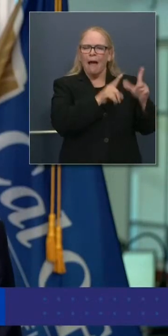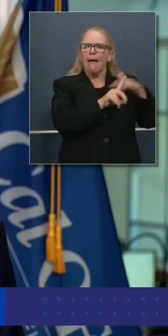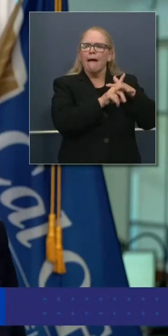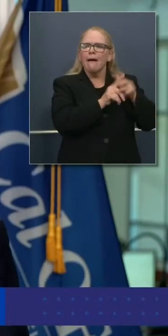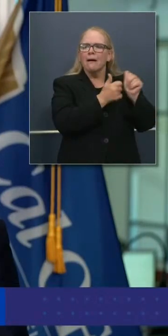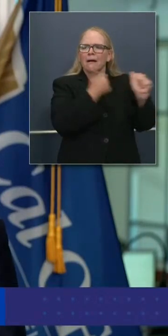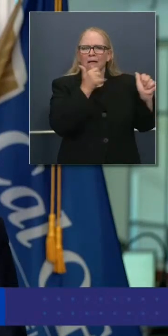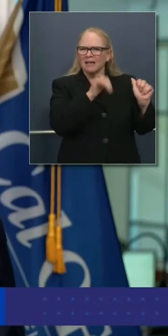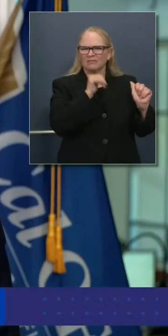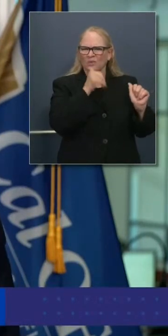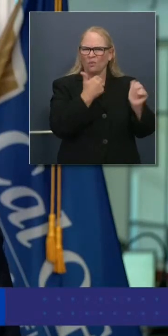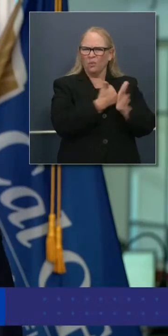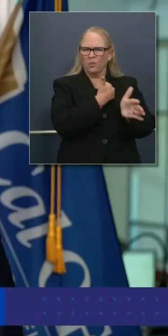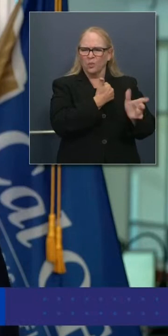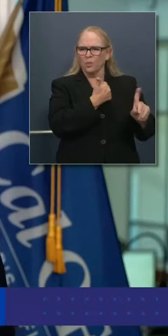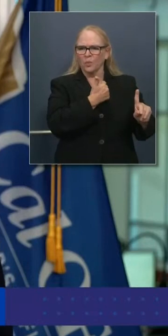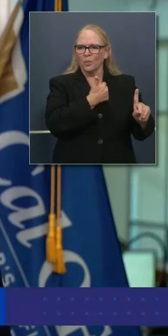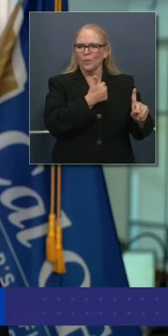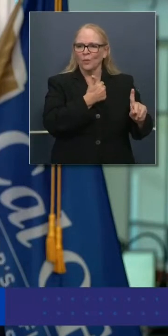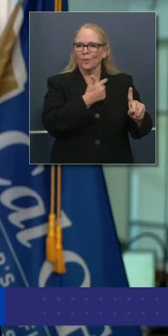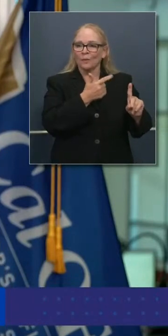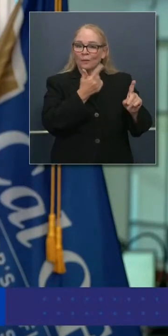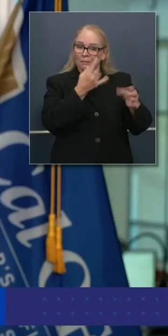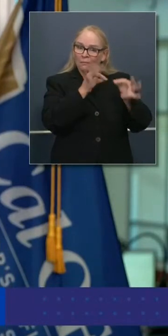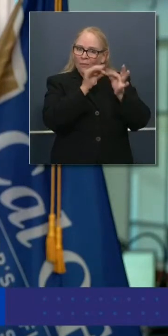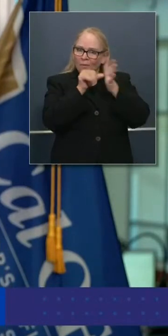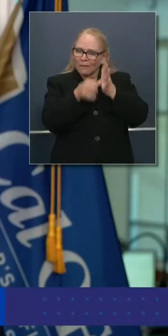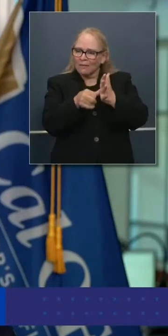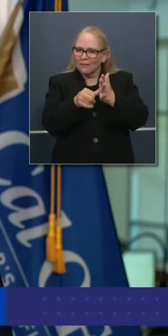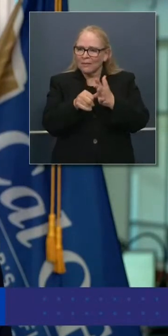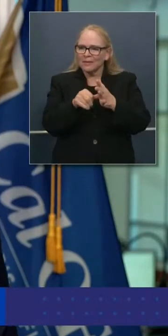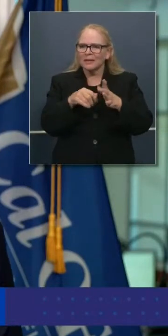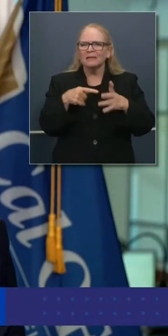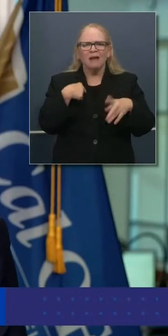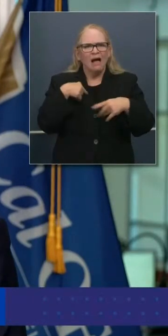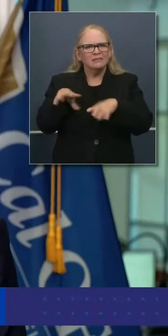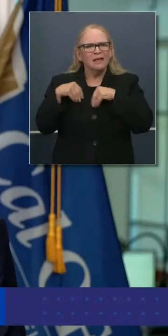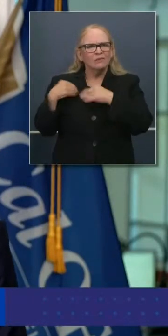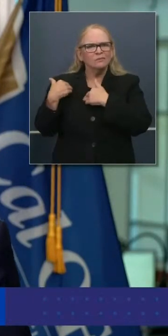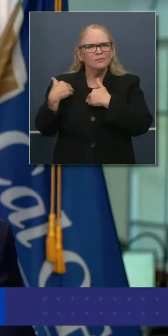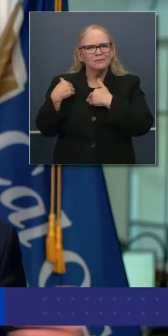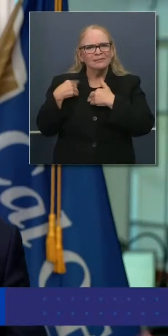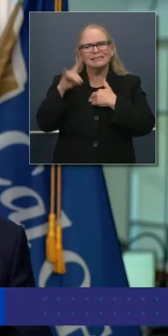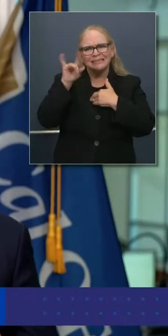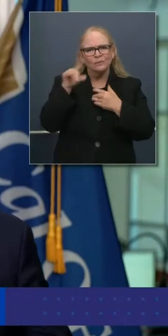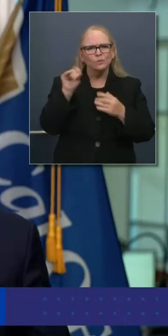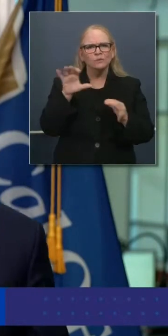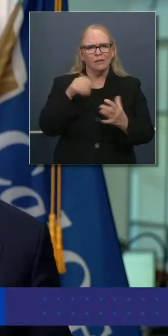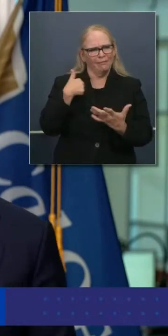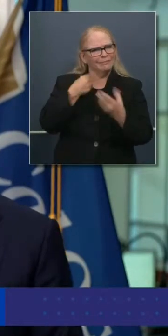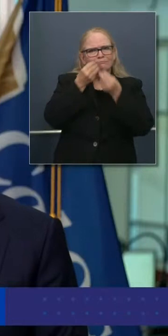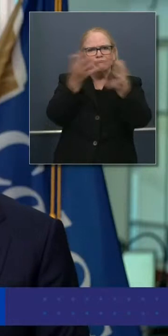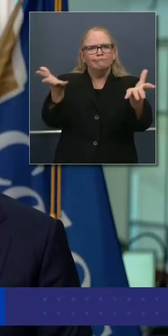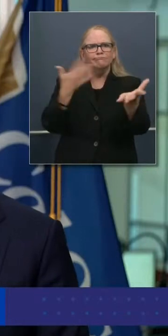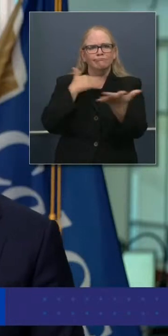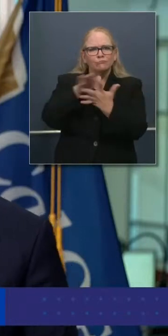but the key is to own up to it, the key is to address it, the key is to be transparent, which Dr. Galley and others, the administration's been